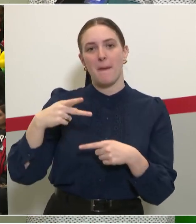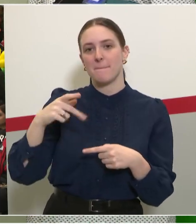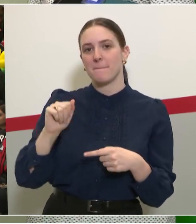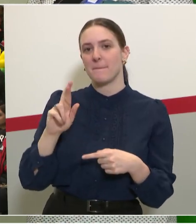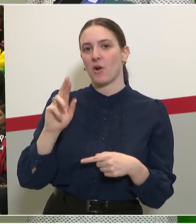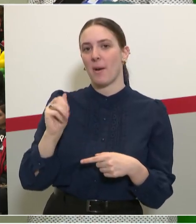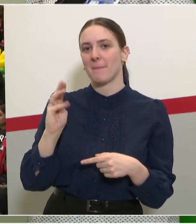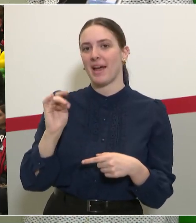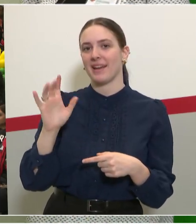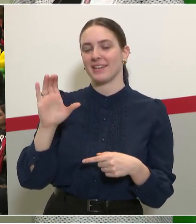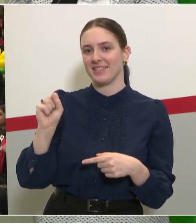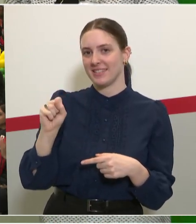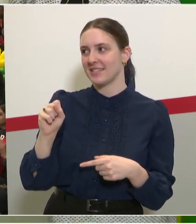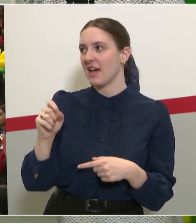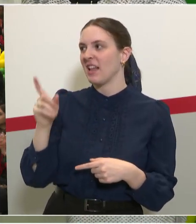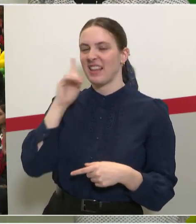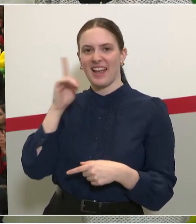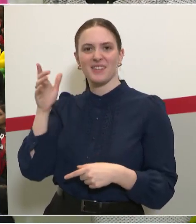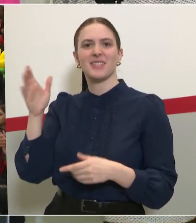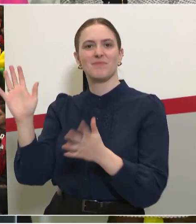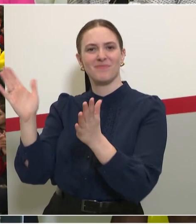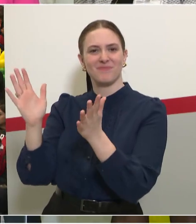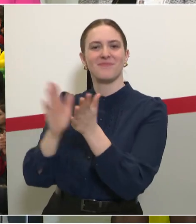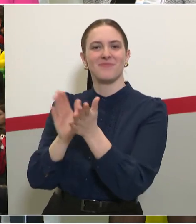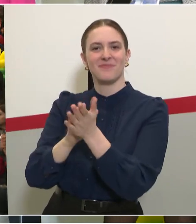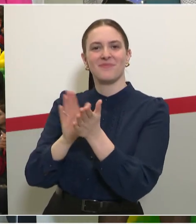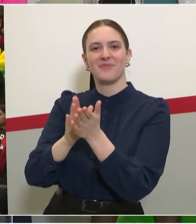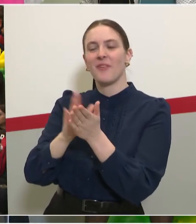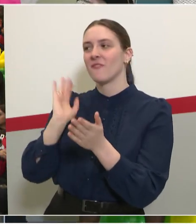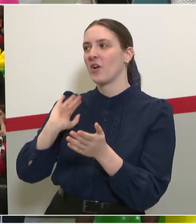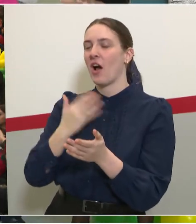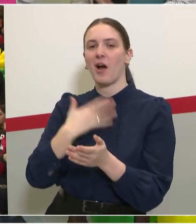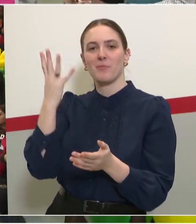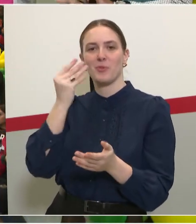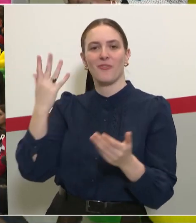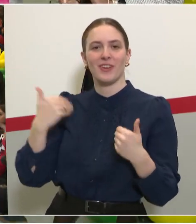young EMS cadet right here.